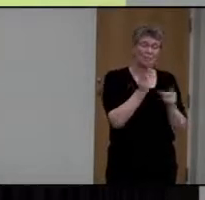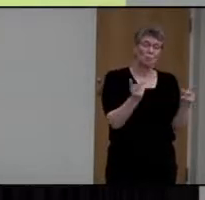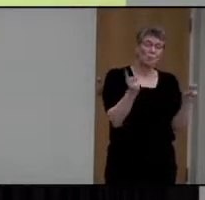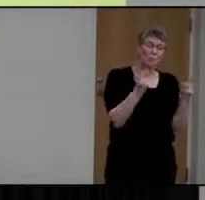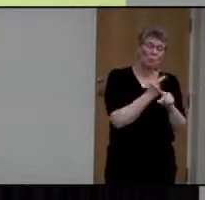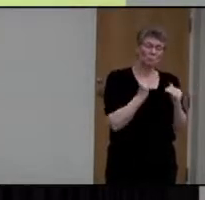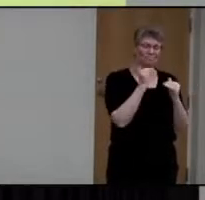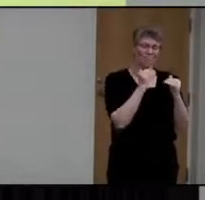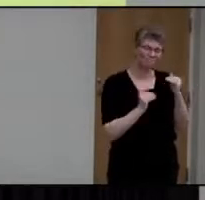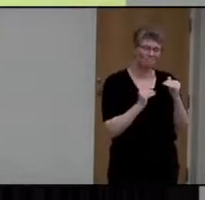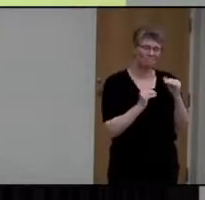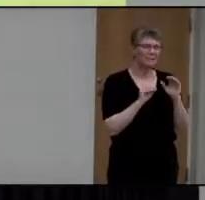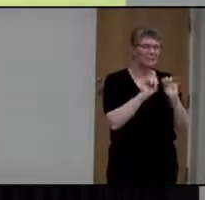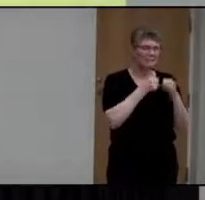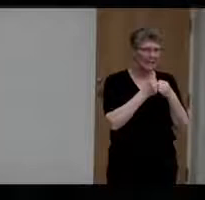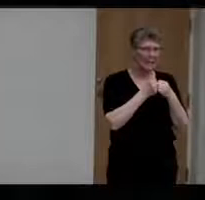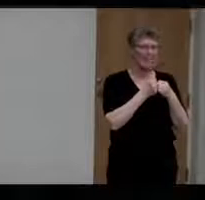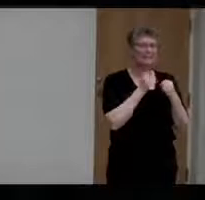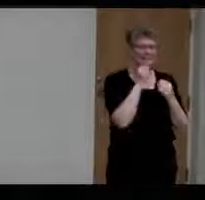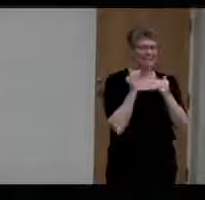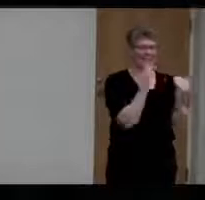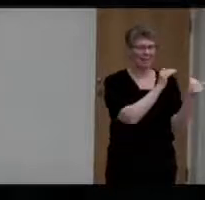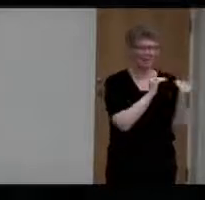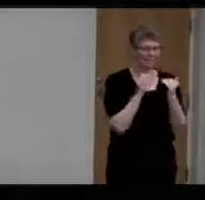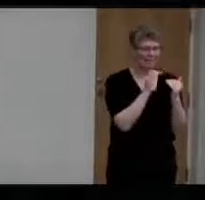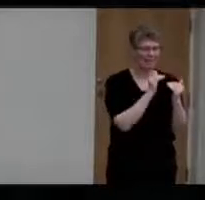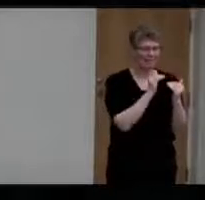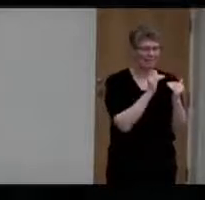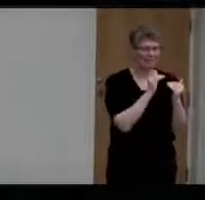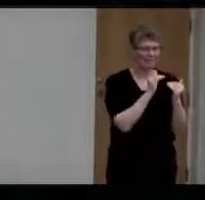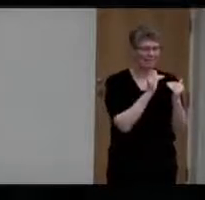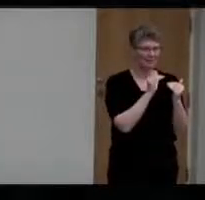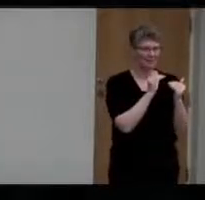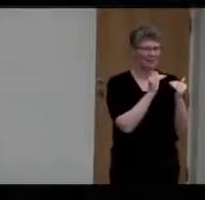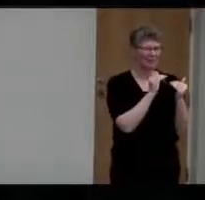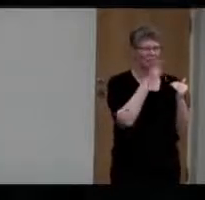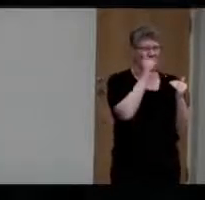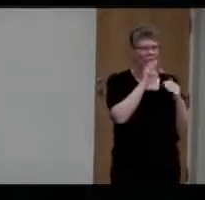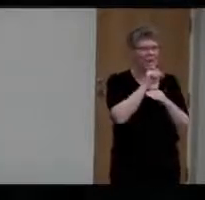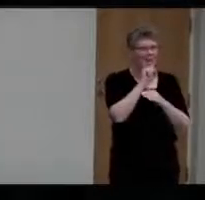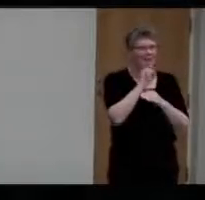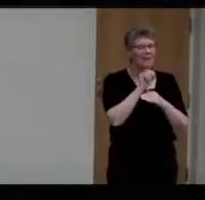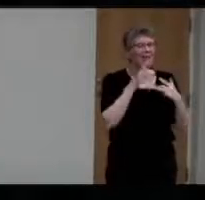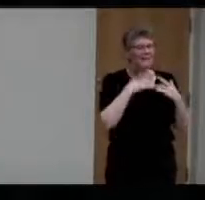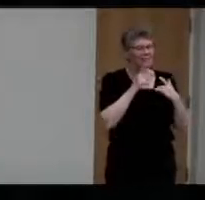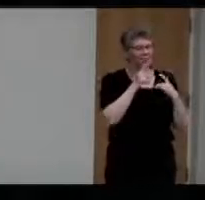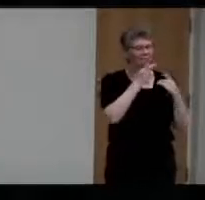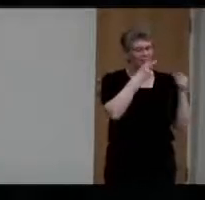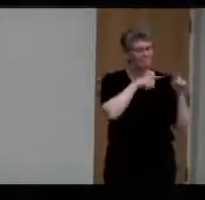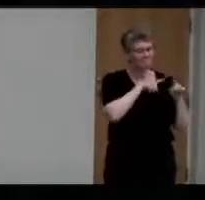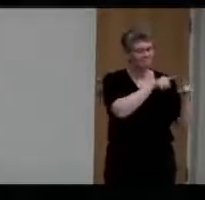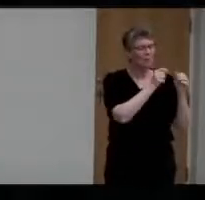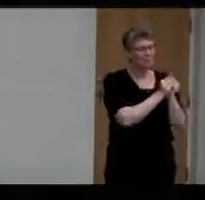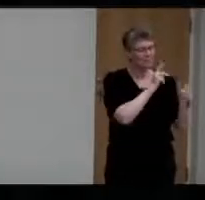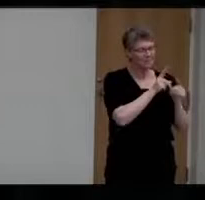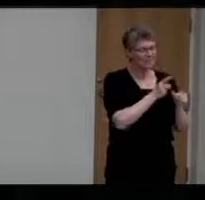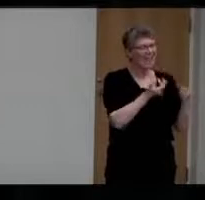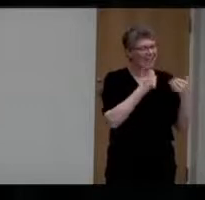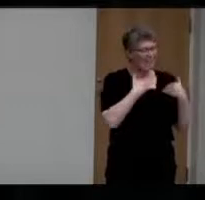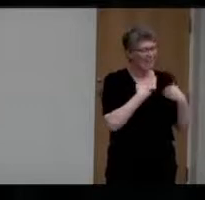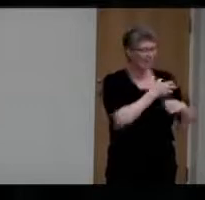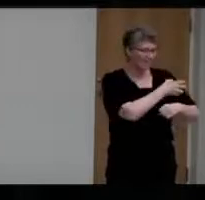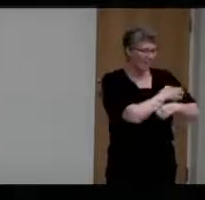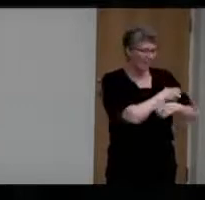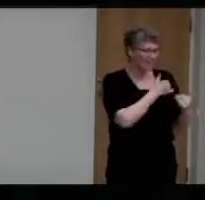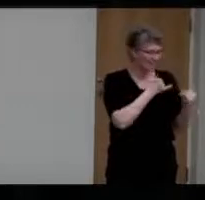inequity, particularly as its use and ownership tends to align with those who already have power? like big corporations or government?